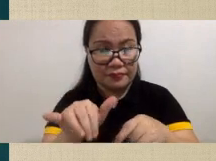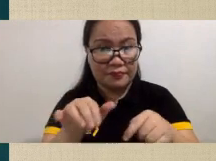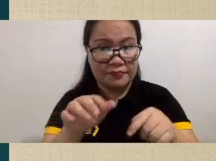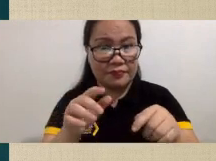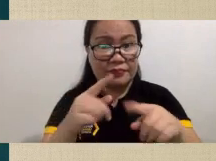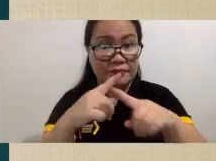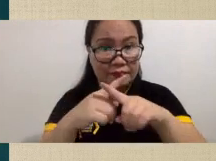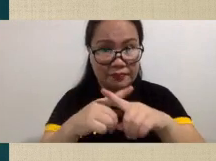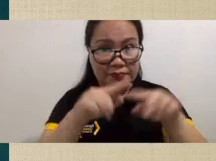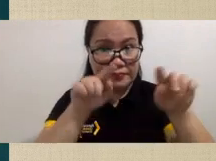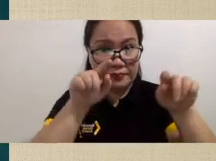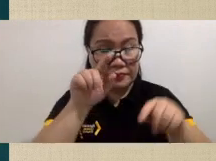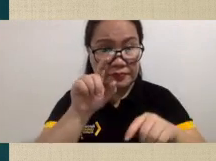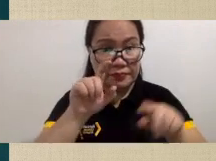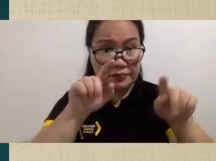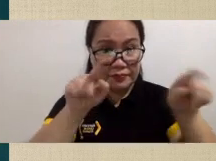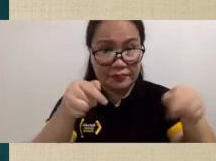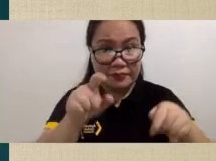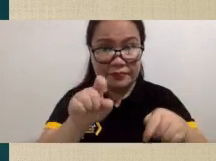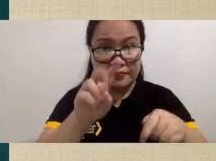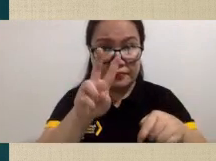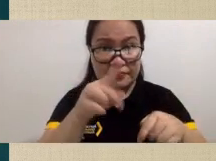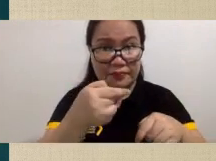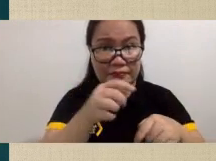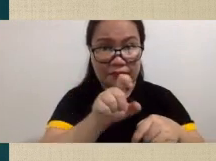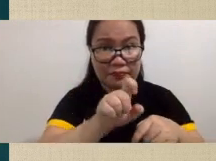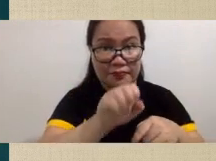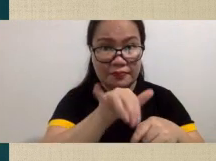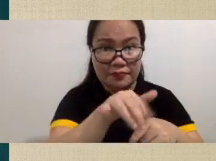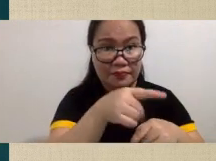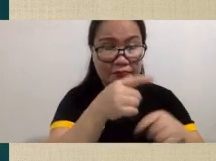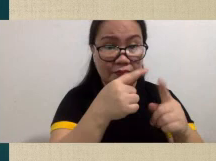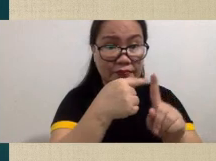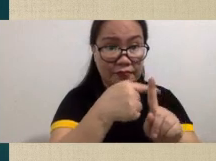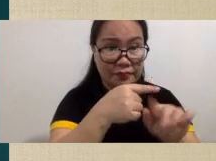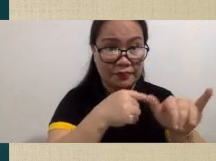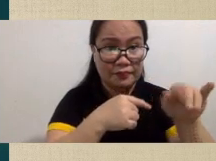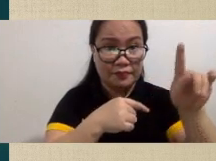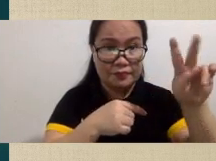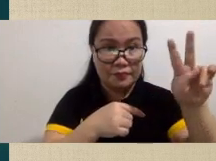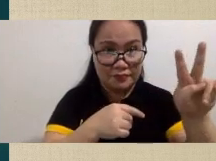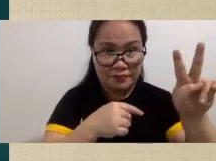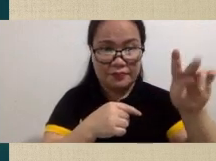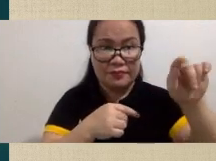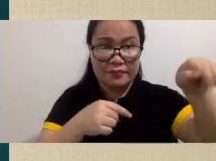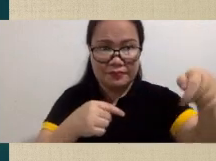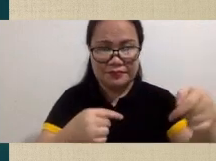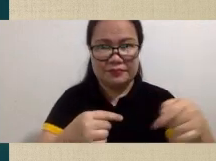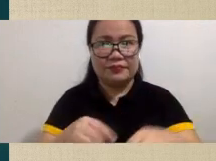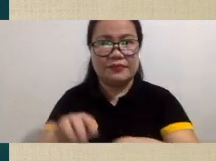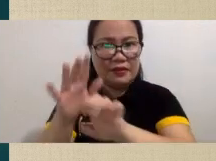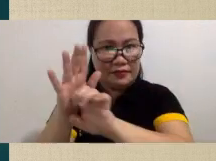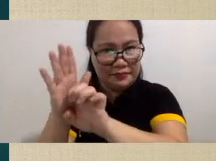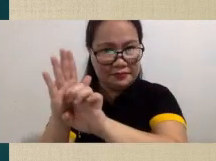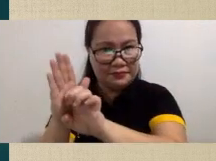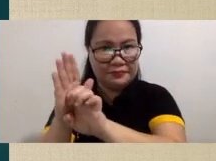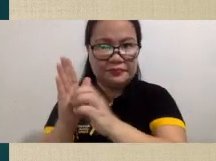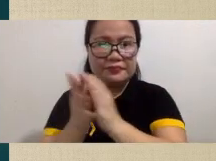xy plus y squared. Let's have an example.